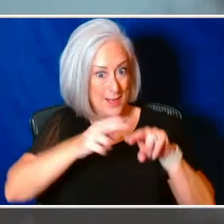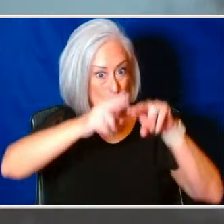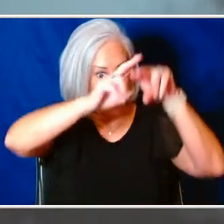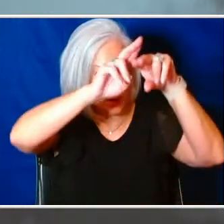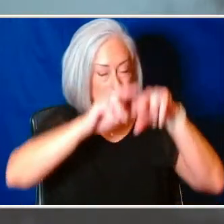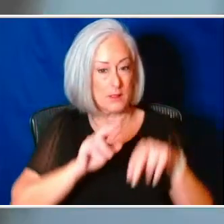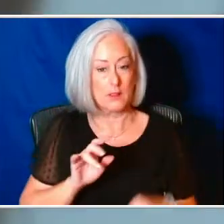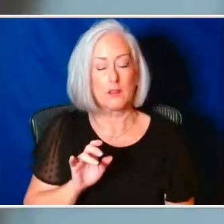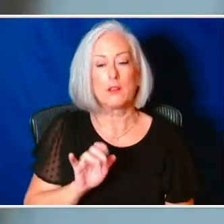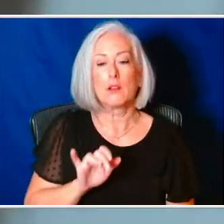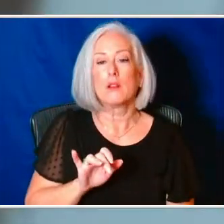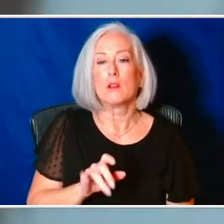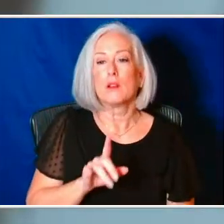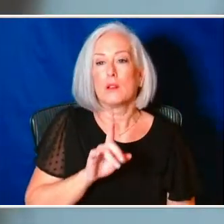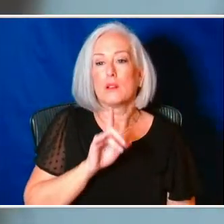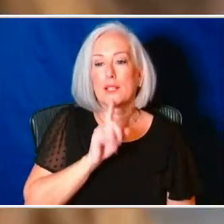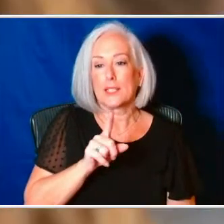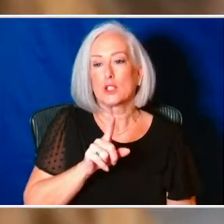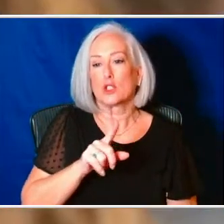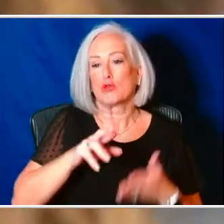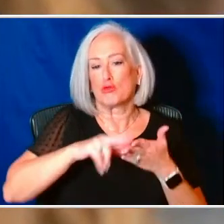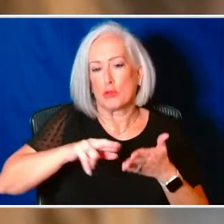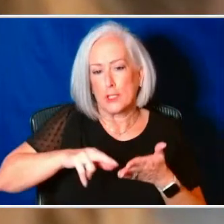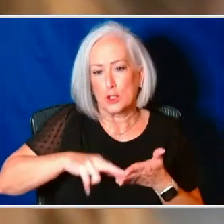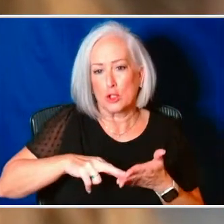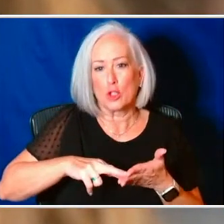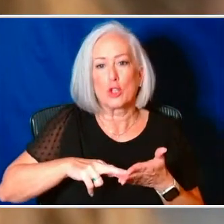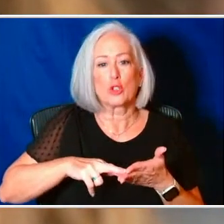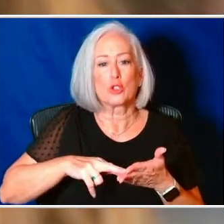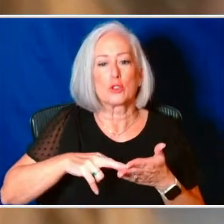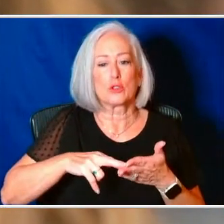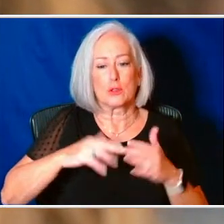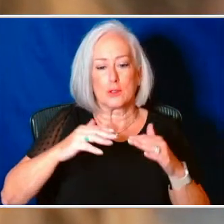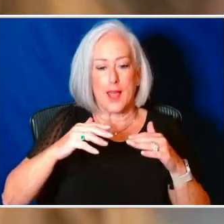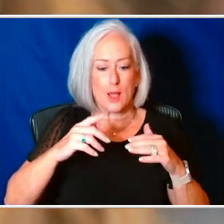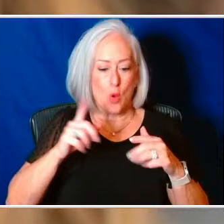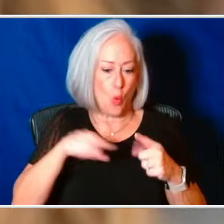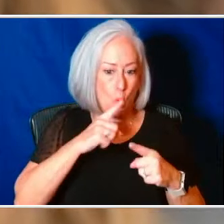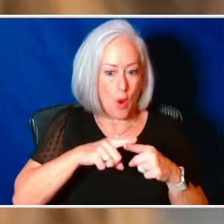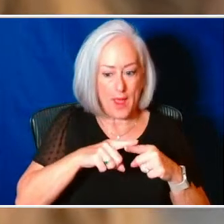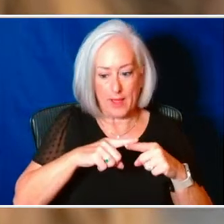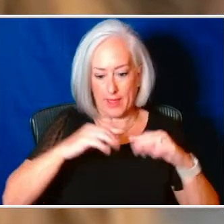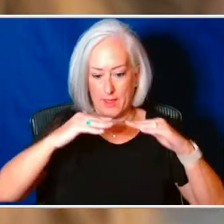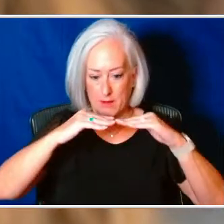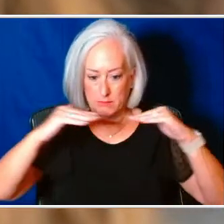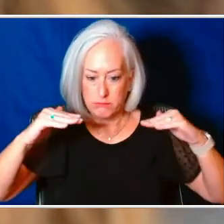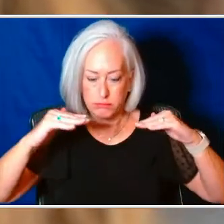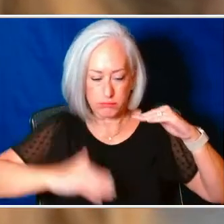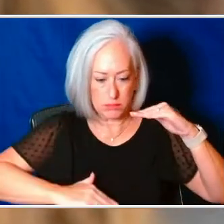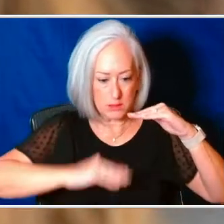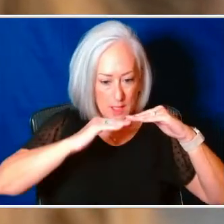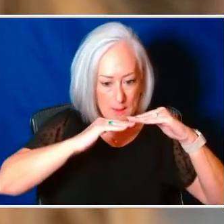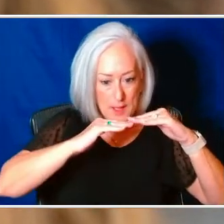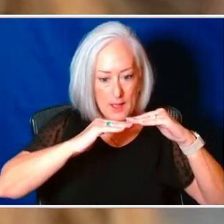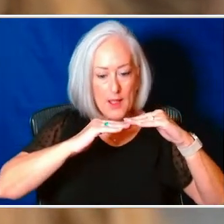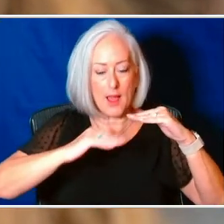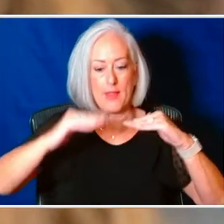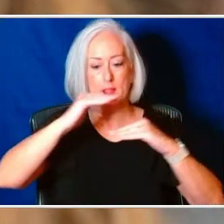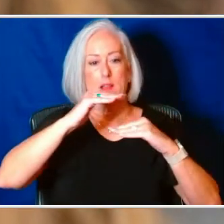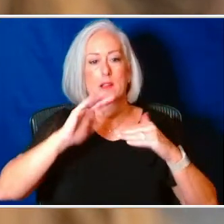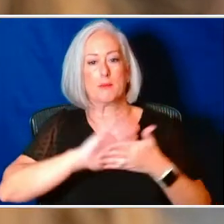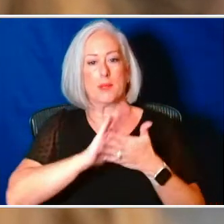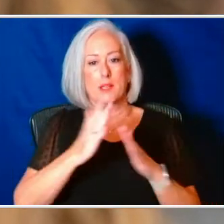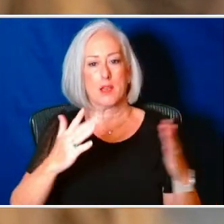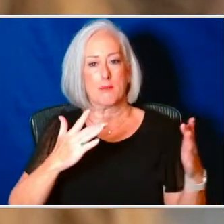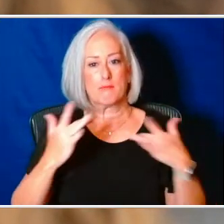based basically on research to tell you maybe when that threshold and when to be worried. But a key factor is if you're currently smoking or you've quit